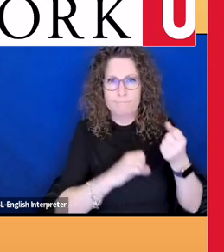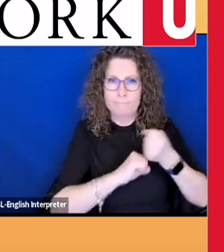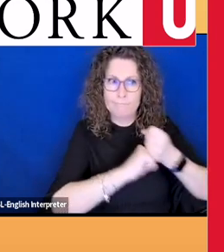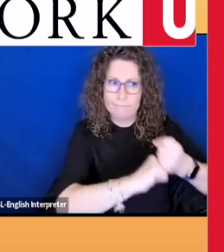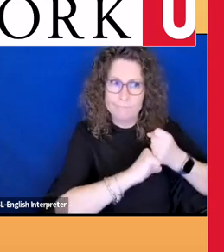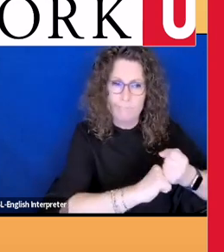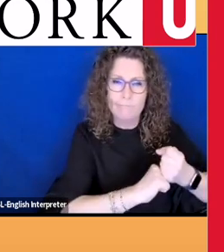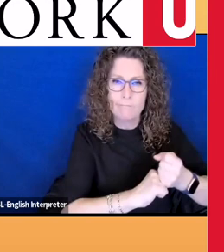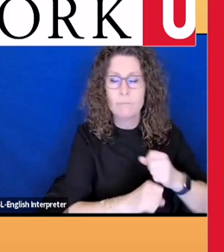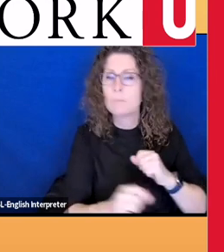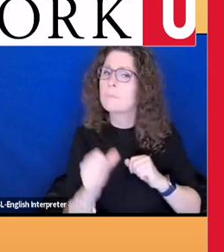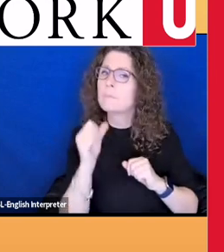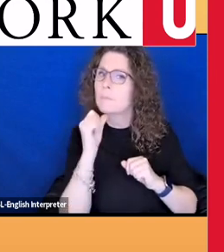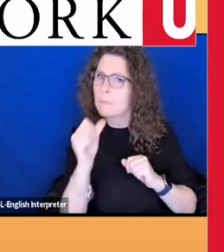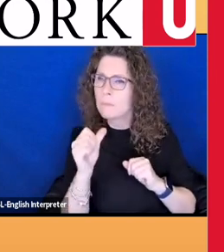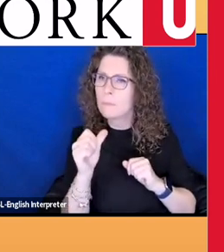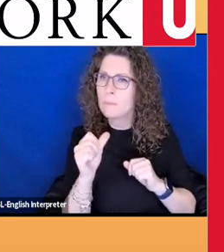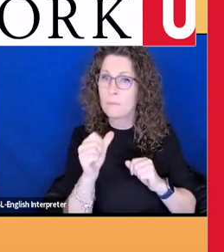whether men can be feminists,